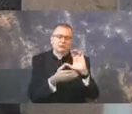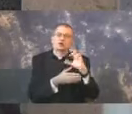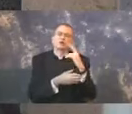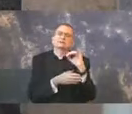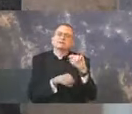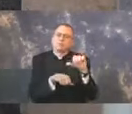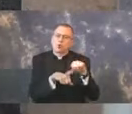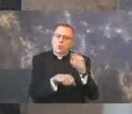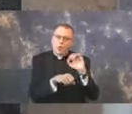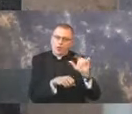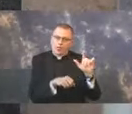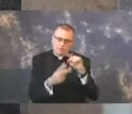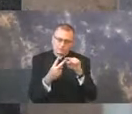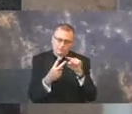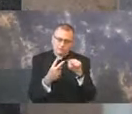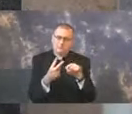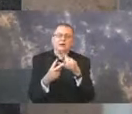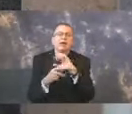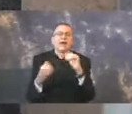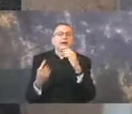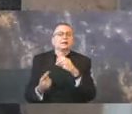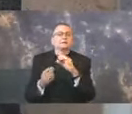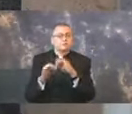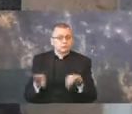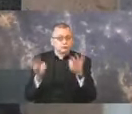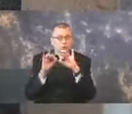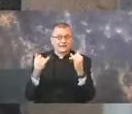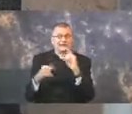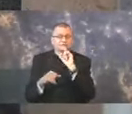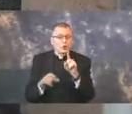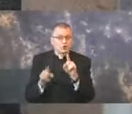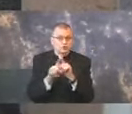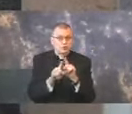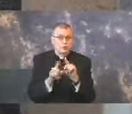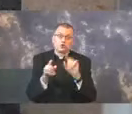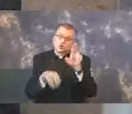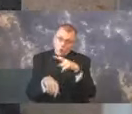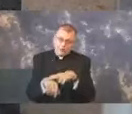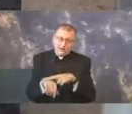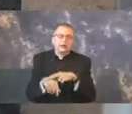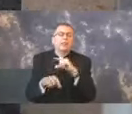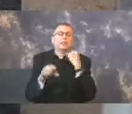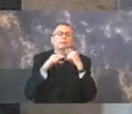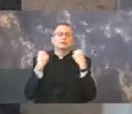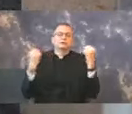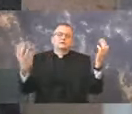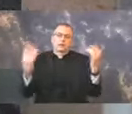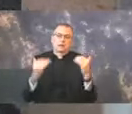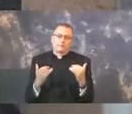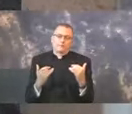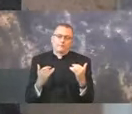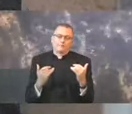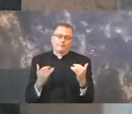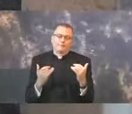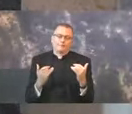And very prominently on this Holy Thursday morning is the presence of the presbyterate, usually up and